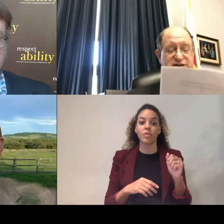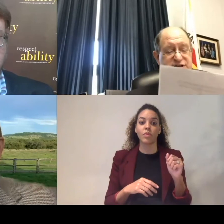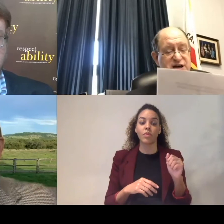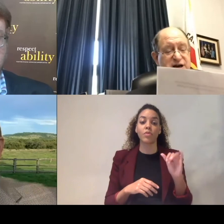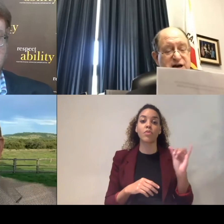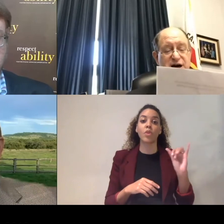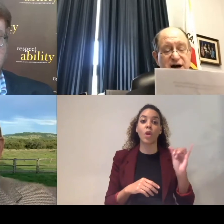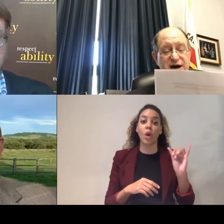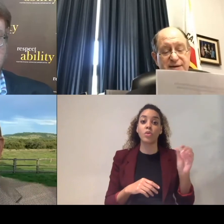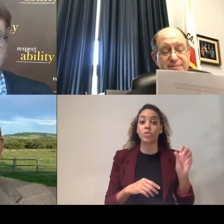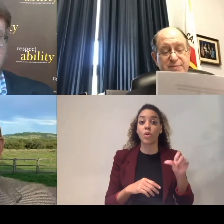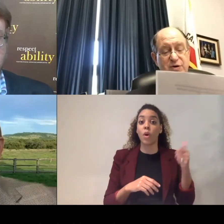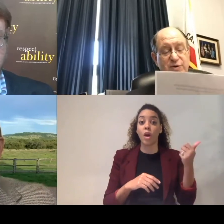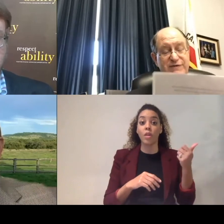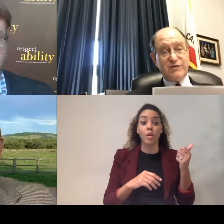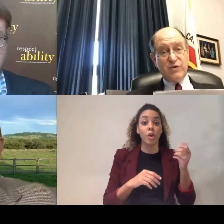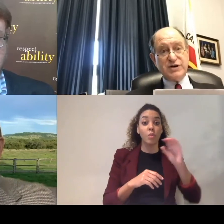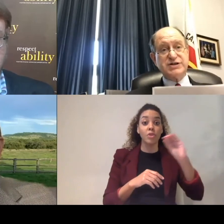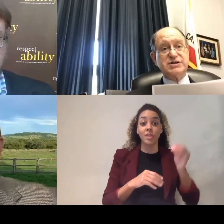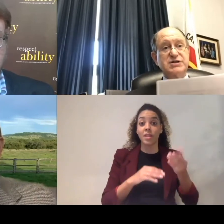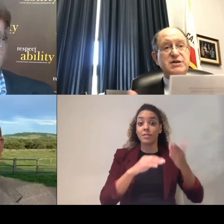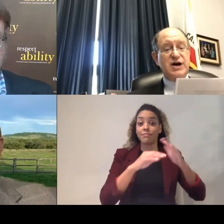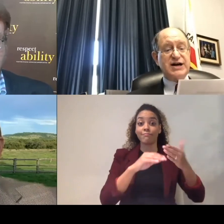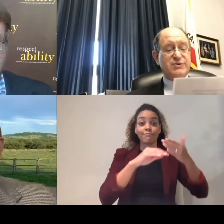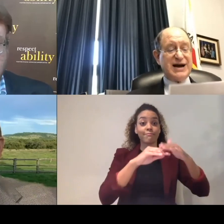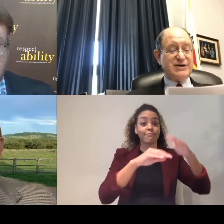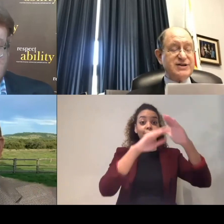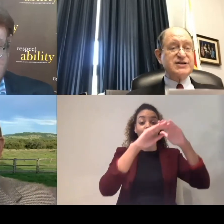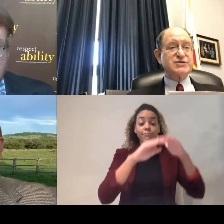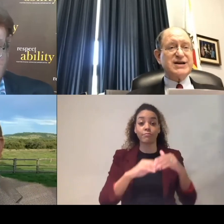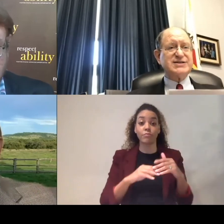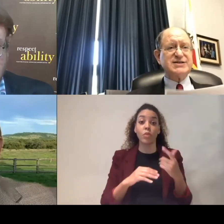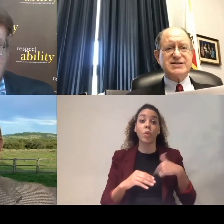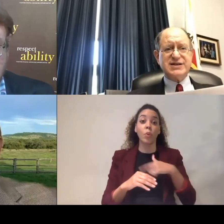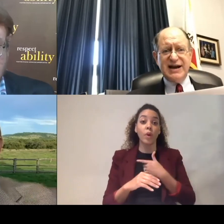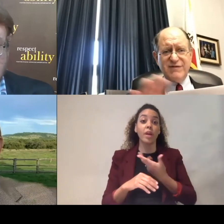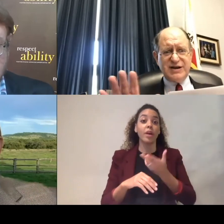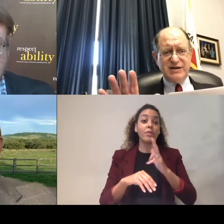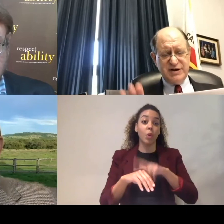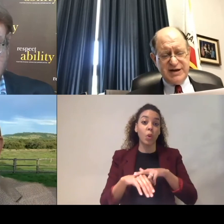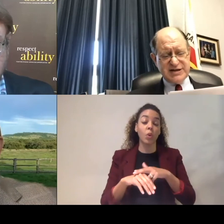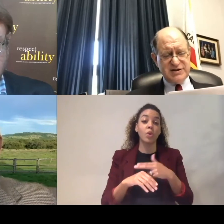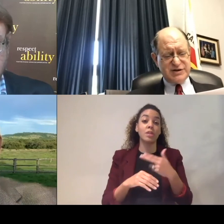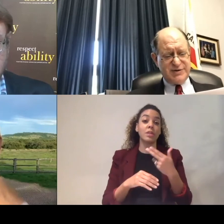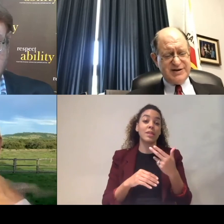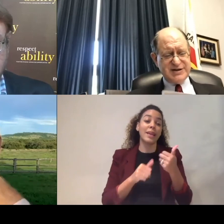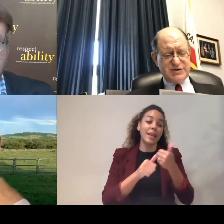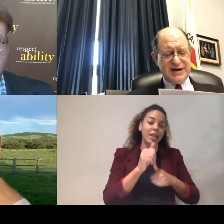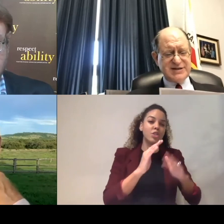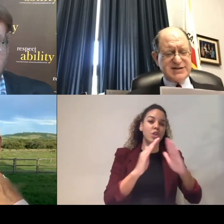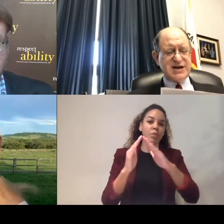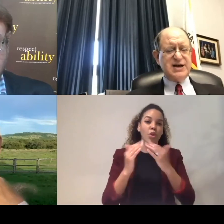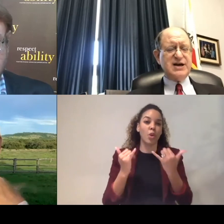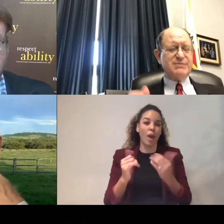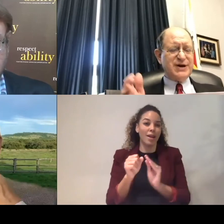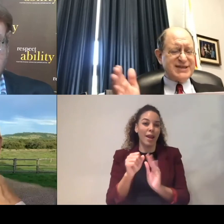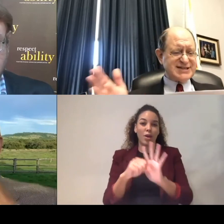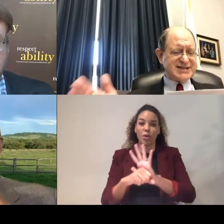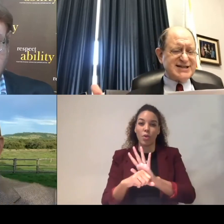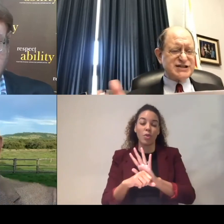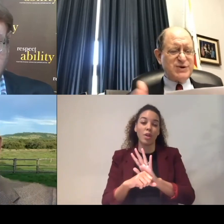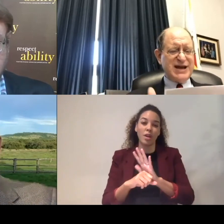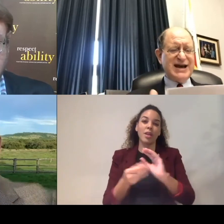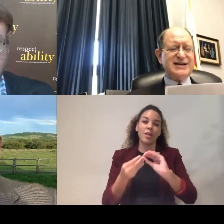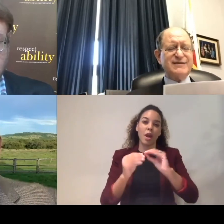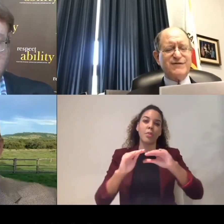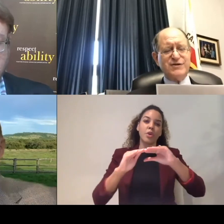points. We've, of course, lost ground in this crisis. Every community has lost ground in this crisis. But the